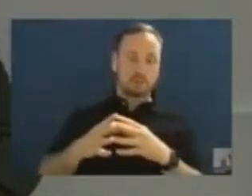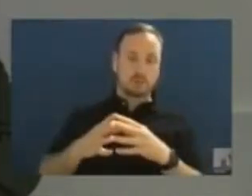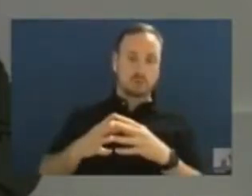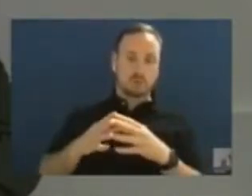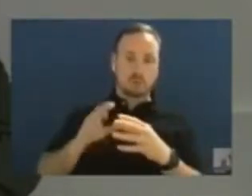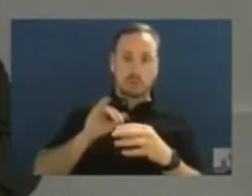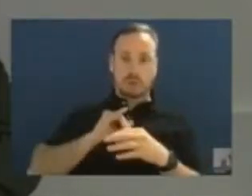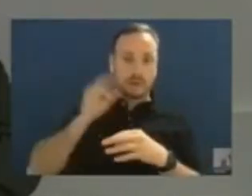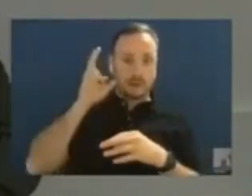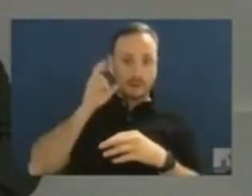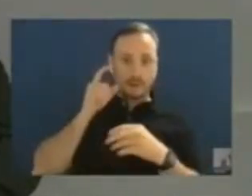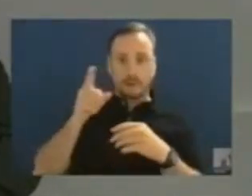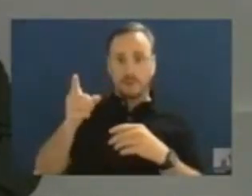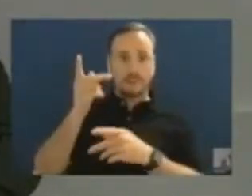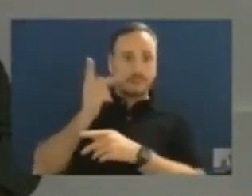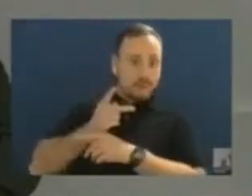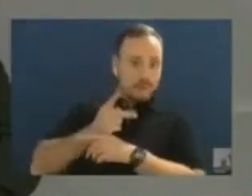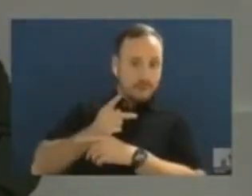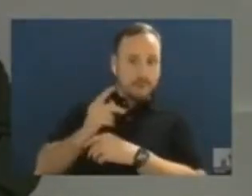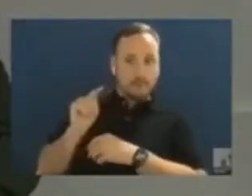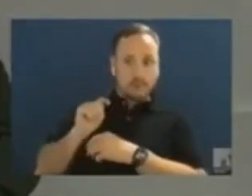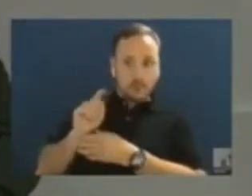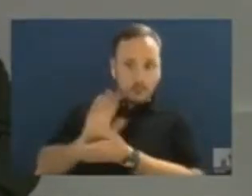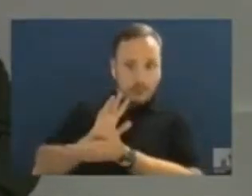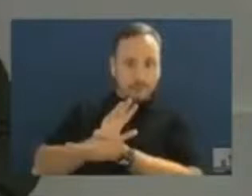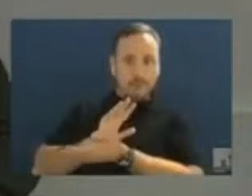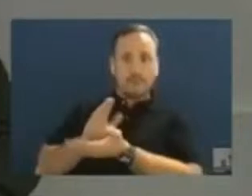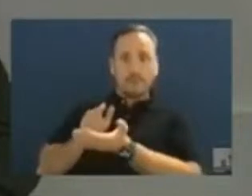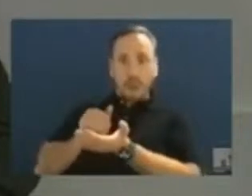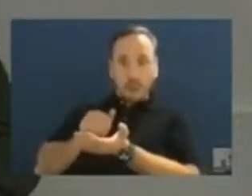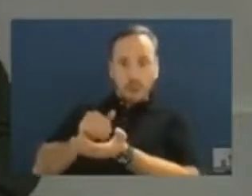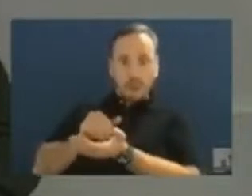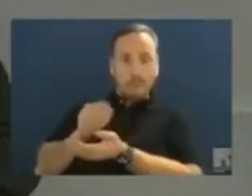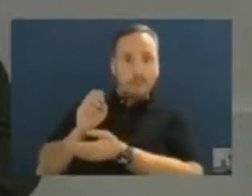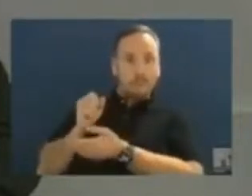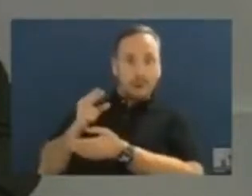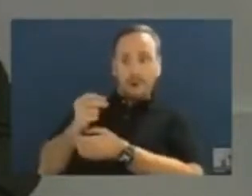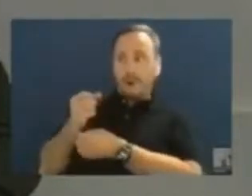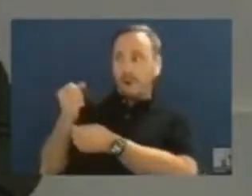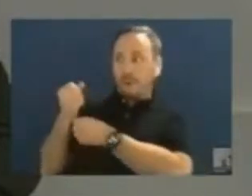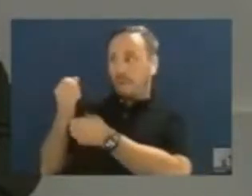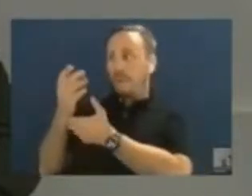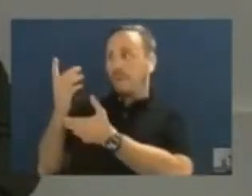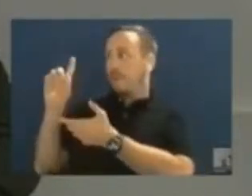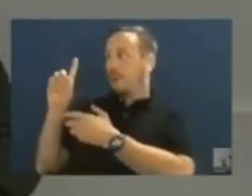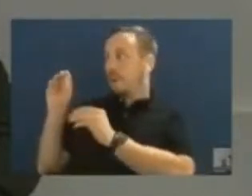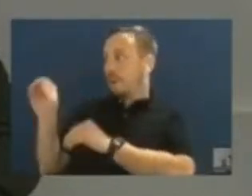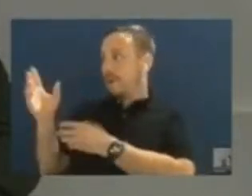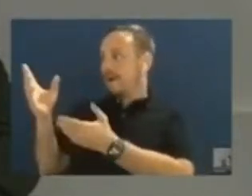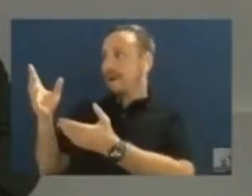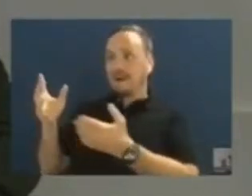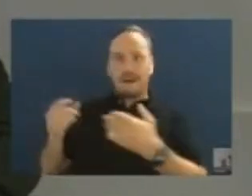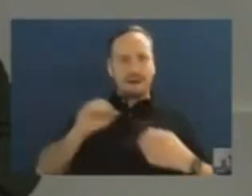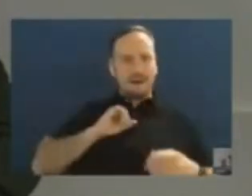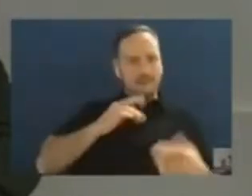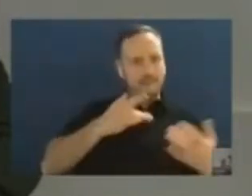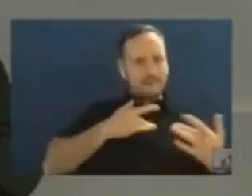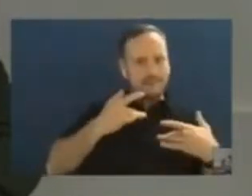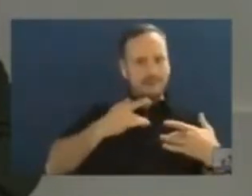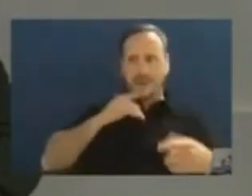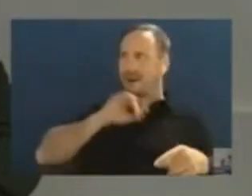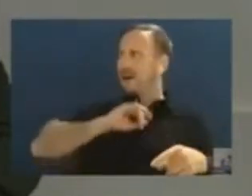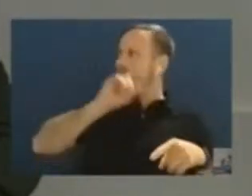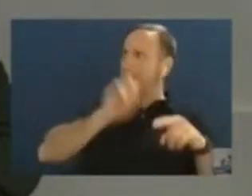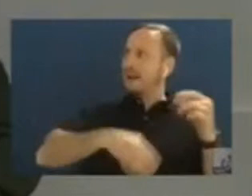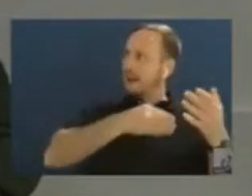much toilet paper and hand soap in March that you didn't have anywhere to stock it, it concerns me, one, because I couldn't buy toilet paper in March, but I'm happy that we